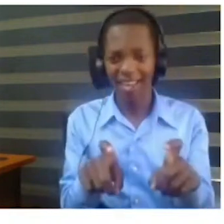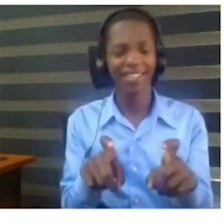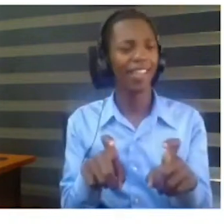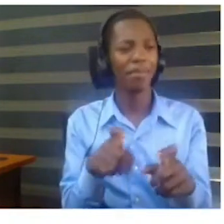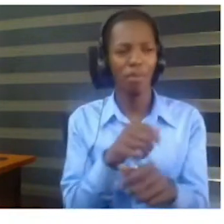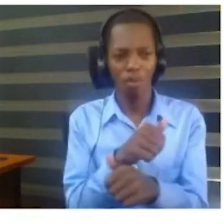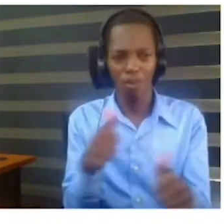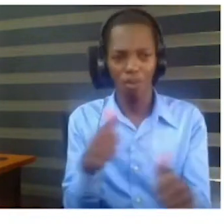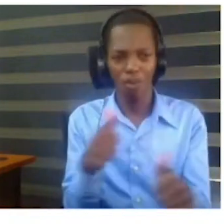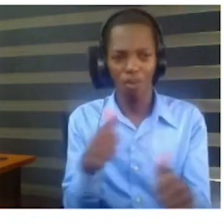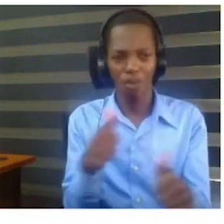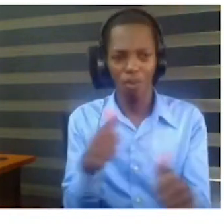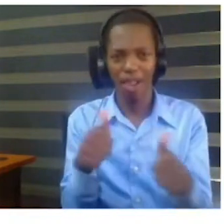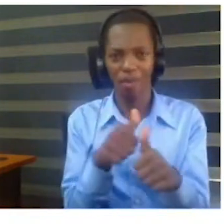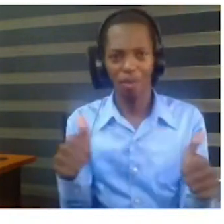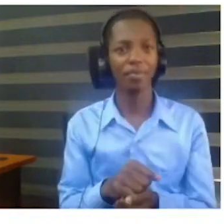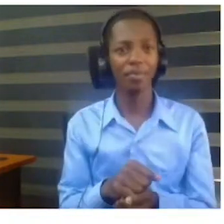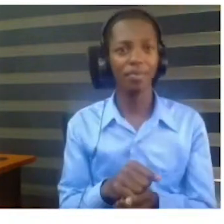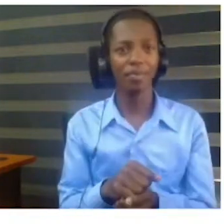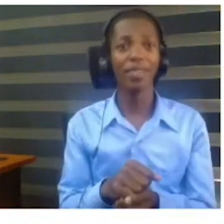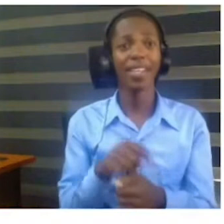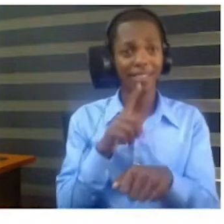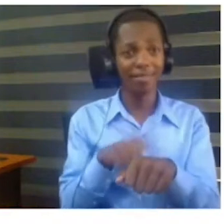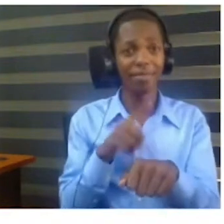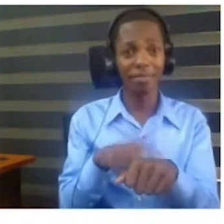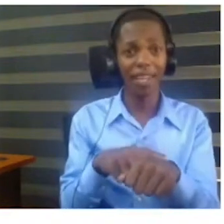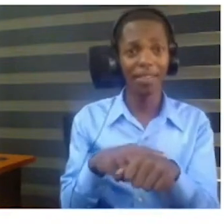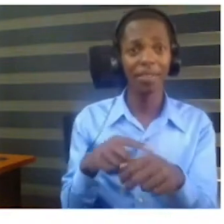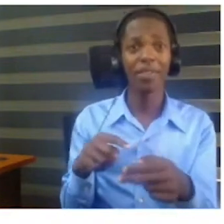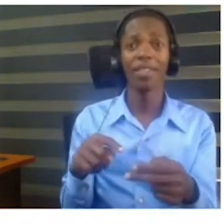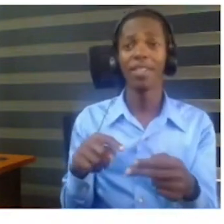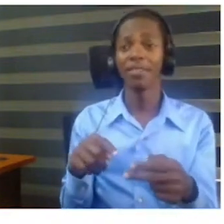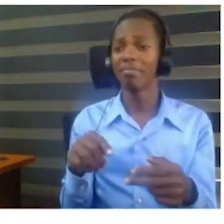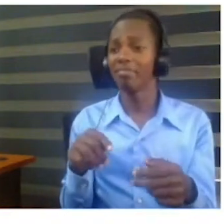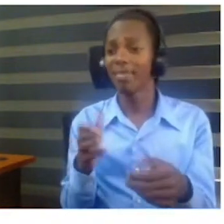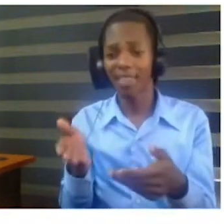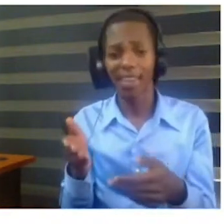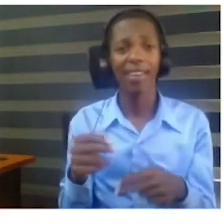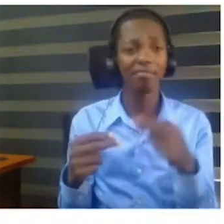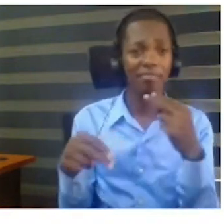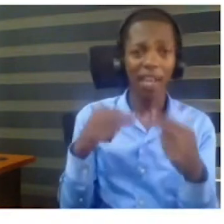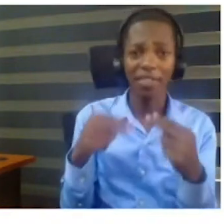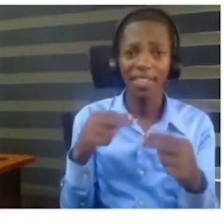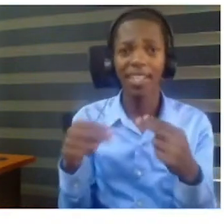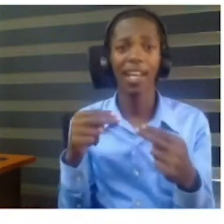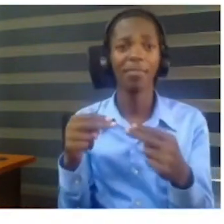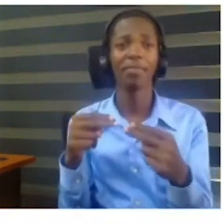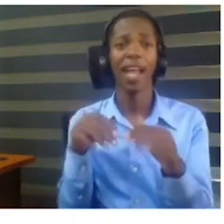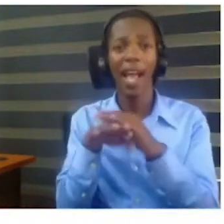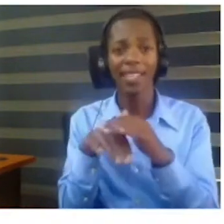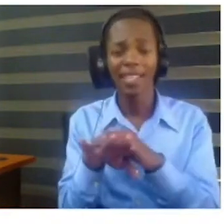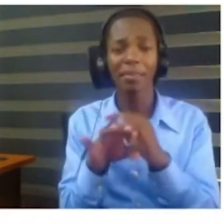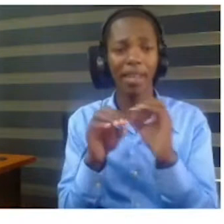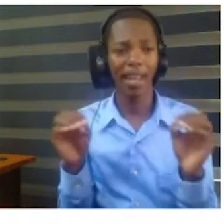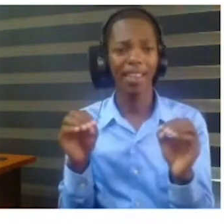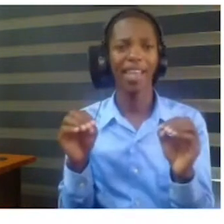the menu in the cafeteria was not accessible. There was a print menu, and all the sighted students